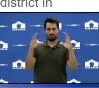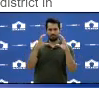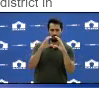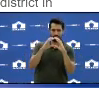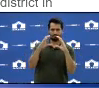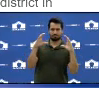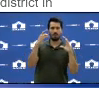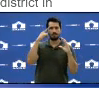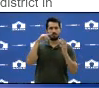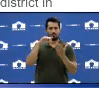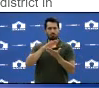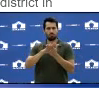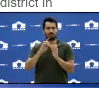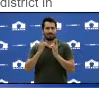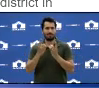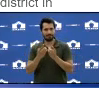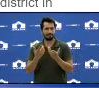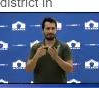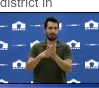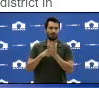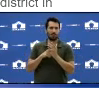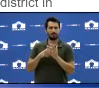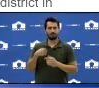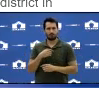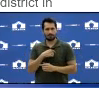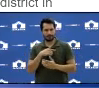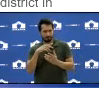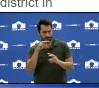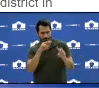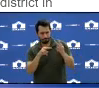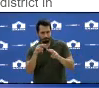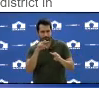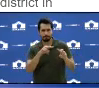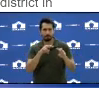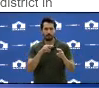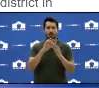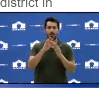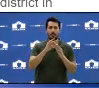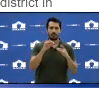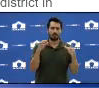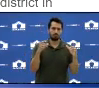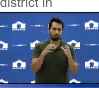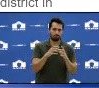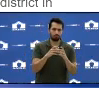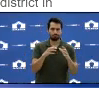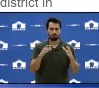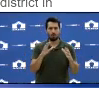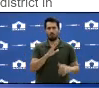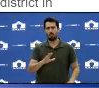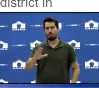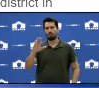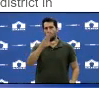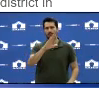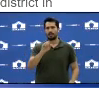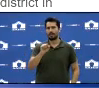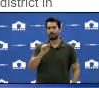case, for school districts. So we are looking at population growth and decline across the district, and then coming up with a